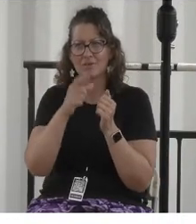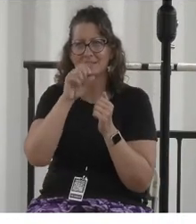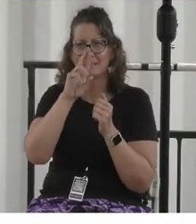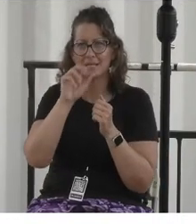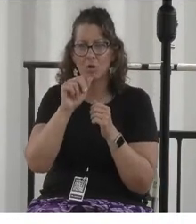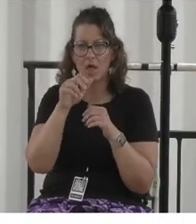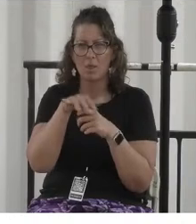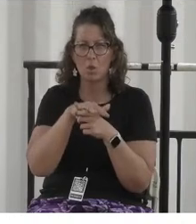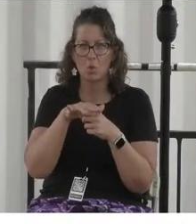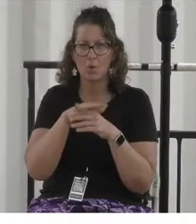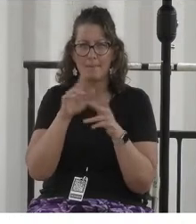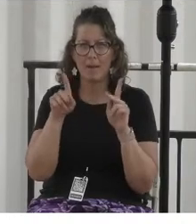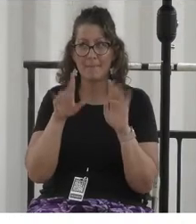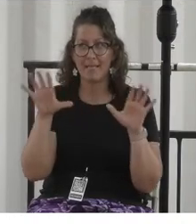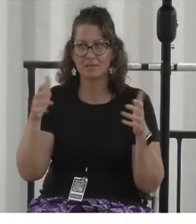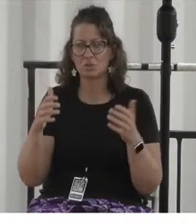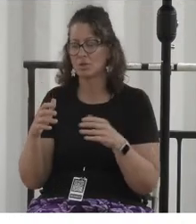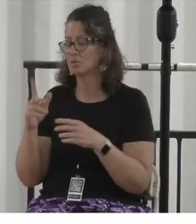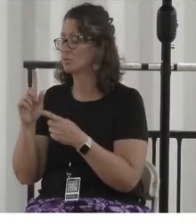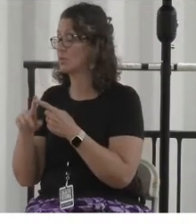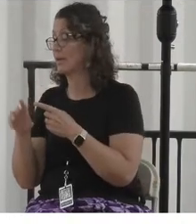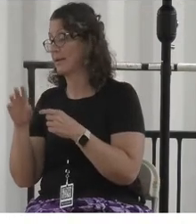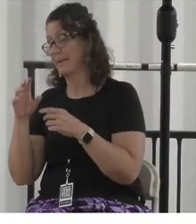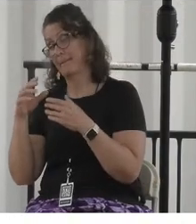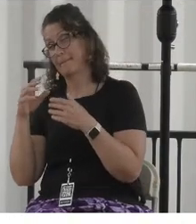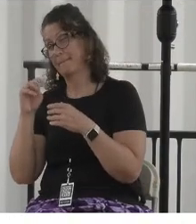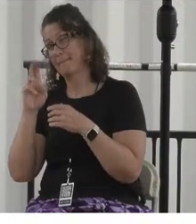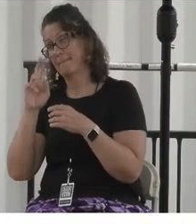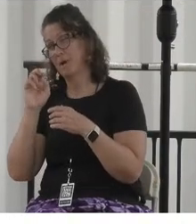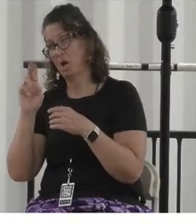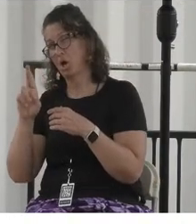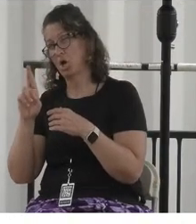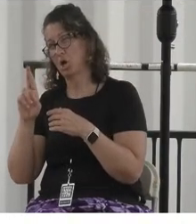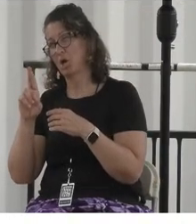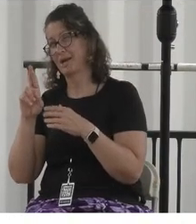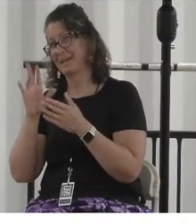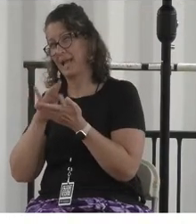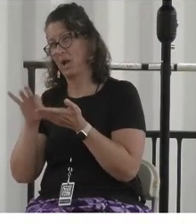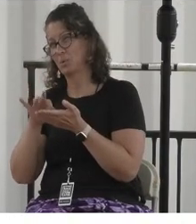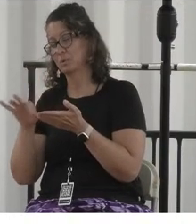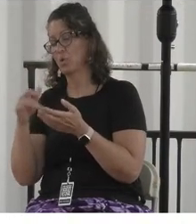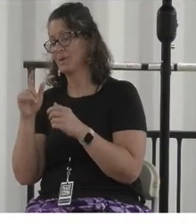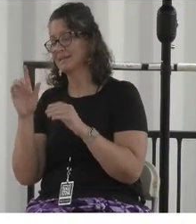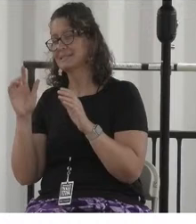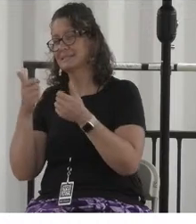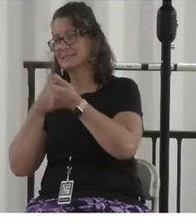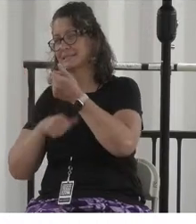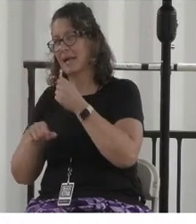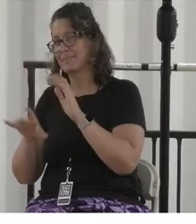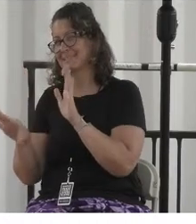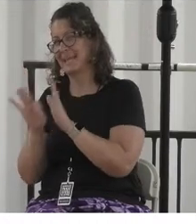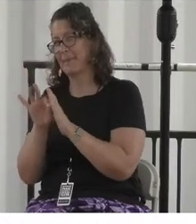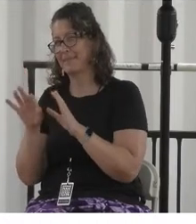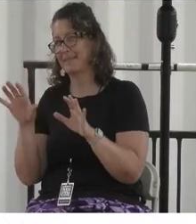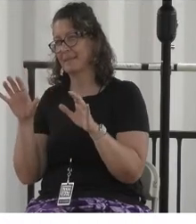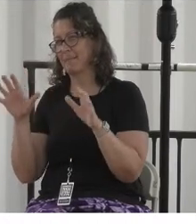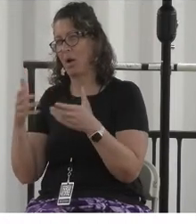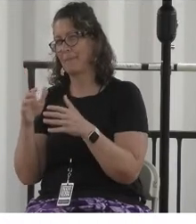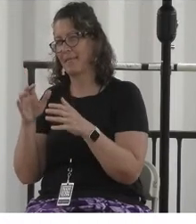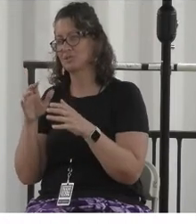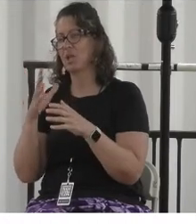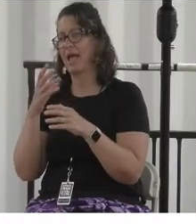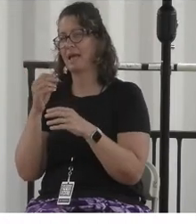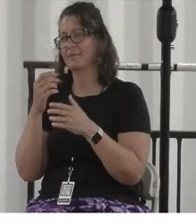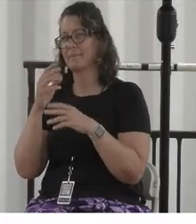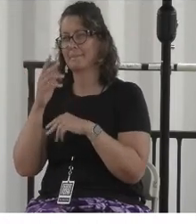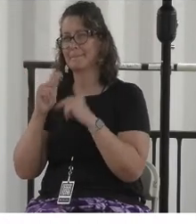population, all the way down to these marker capture studies where we're just subsampling the population and trying to build statistical models.